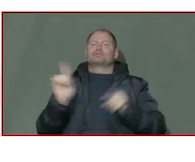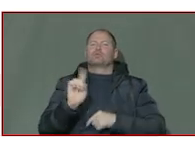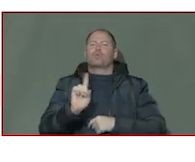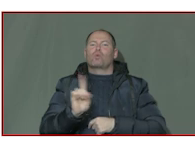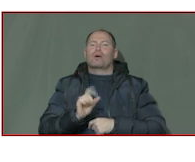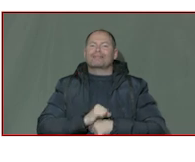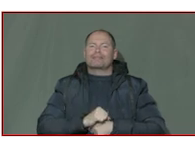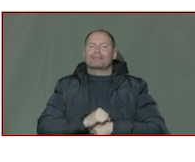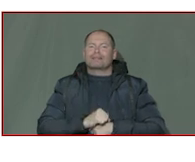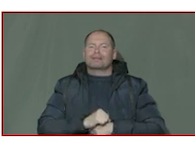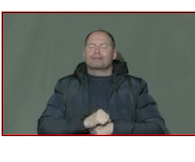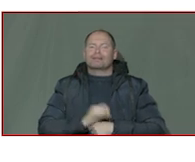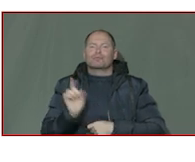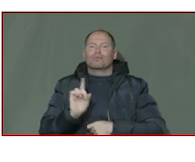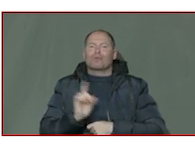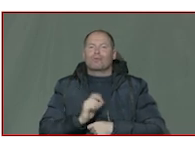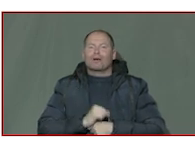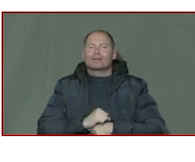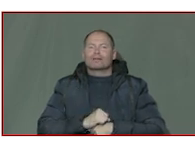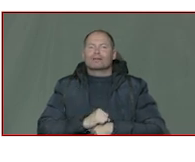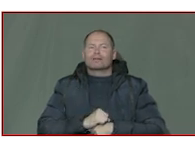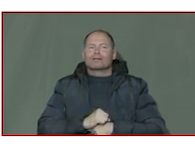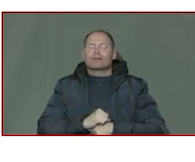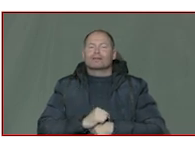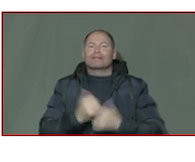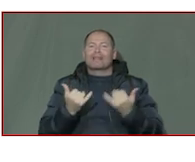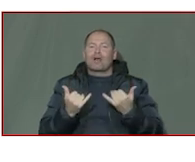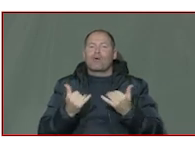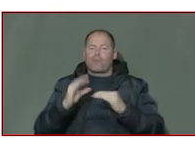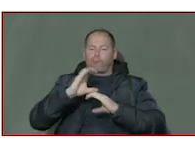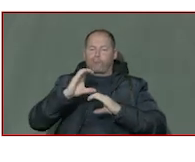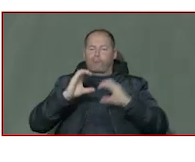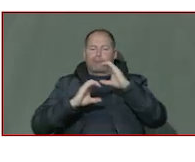the building blocks of what?